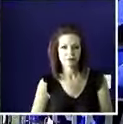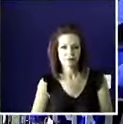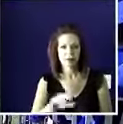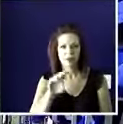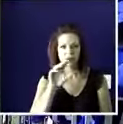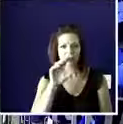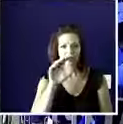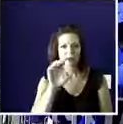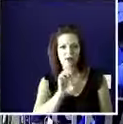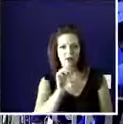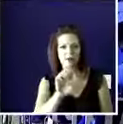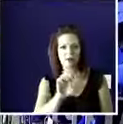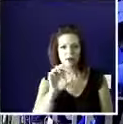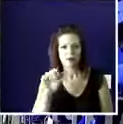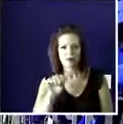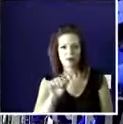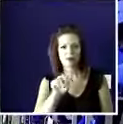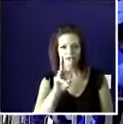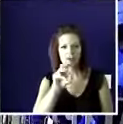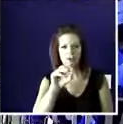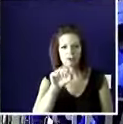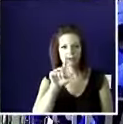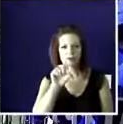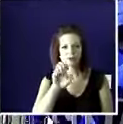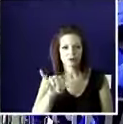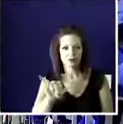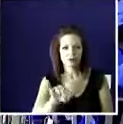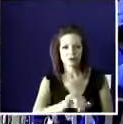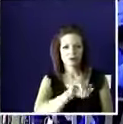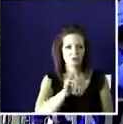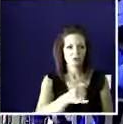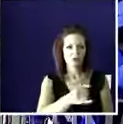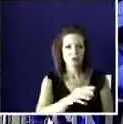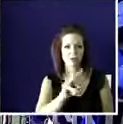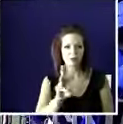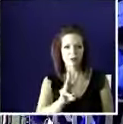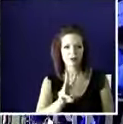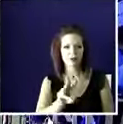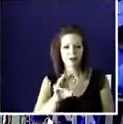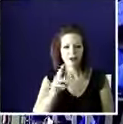Aaron Allen Woolsey. Jordan William Haas.